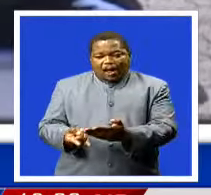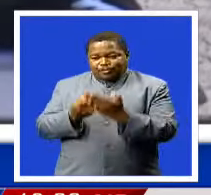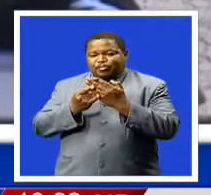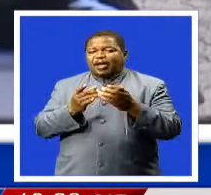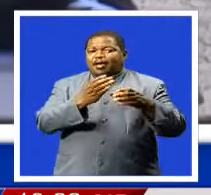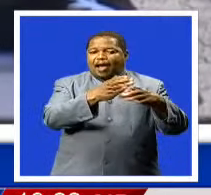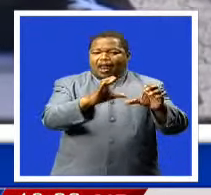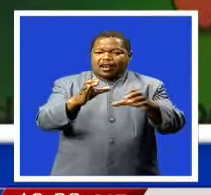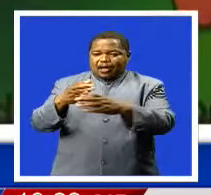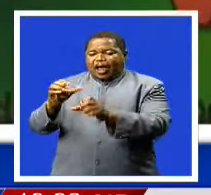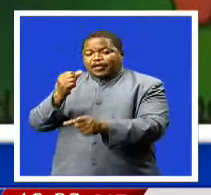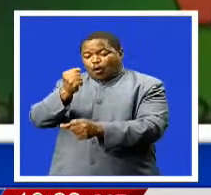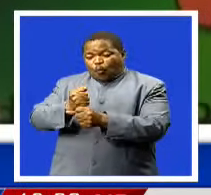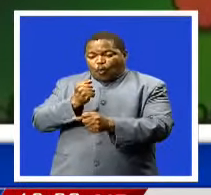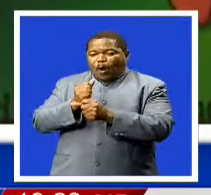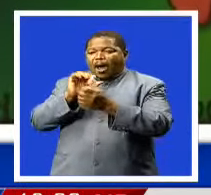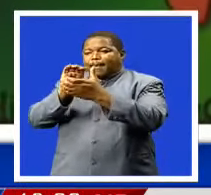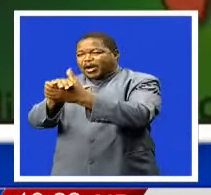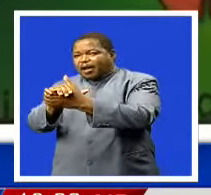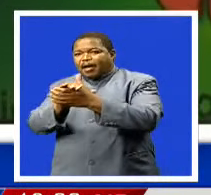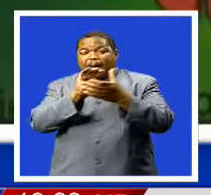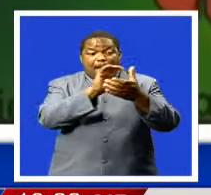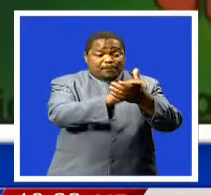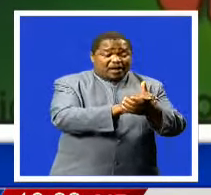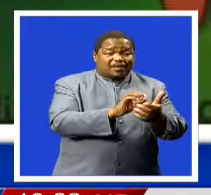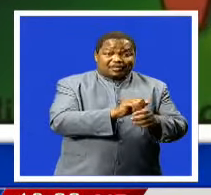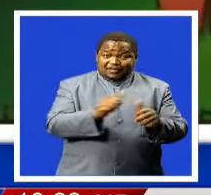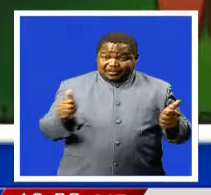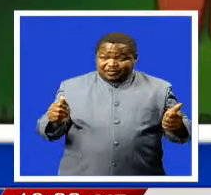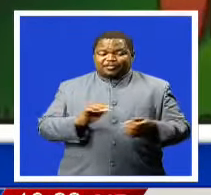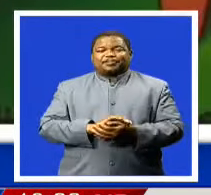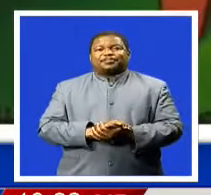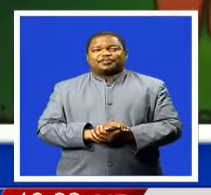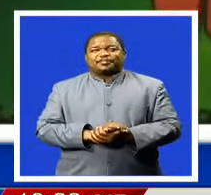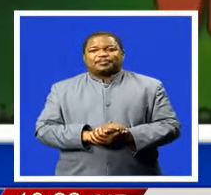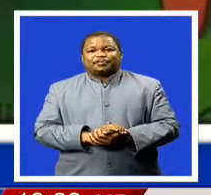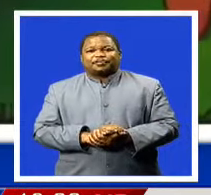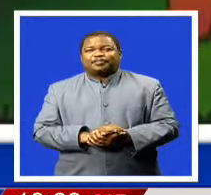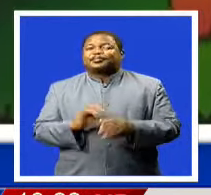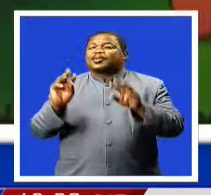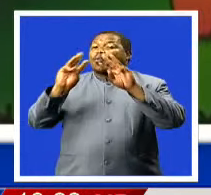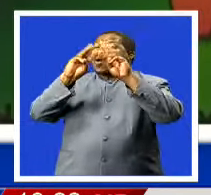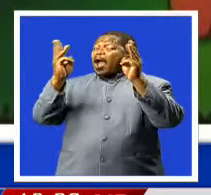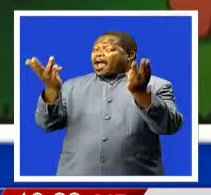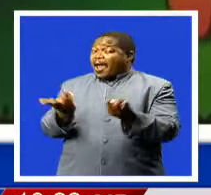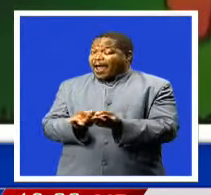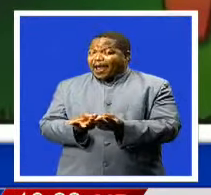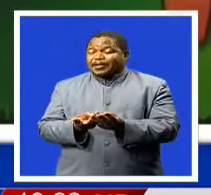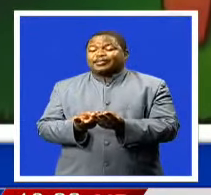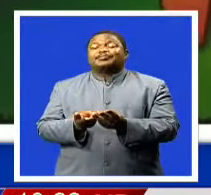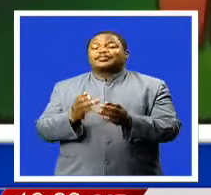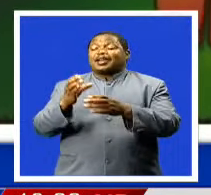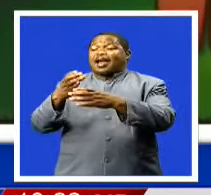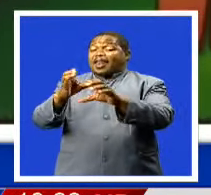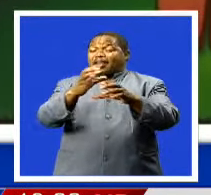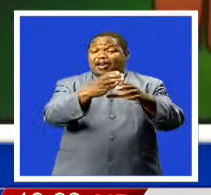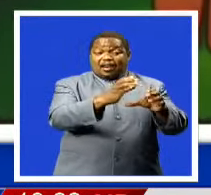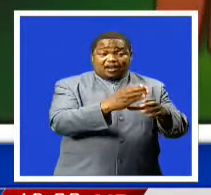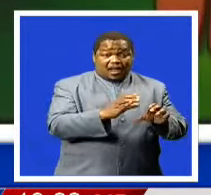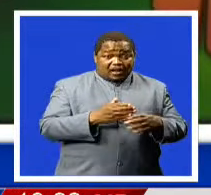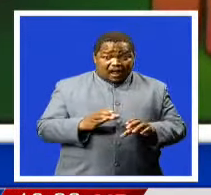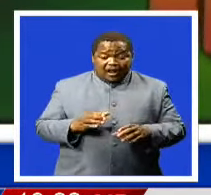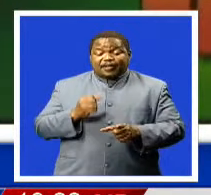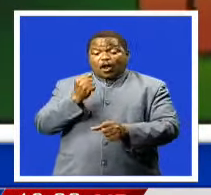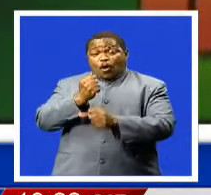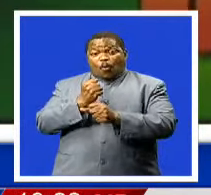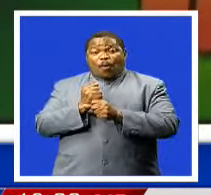etikhathini letinjengaleti. The Indian standard in various countries of the world during COVID-19 pandemic. So far, more than a